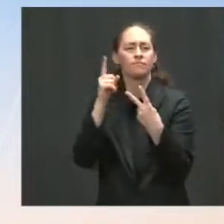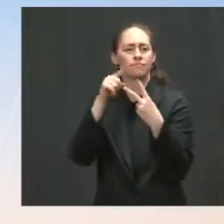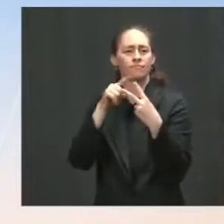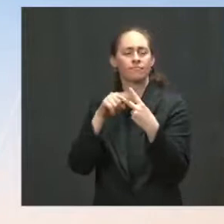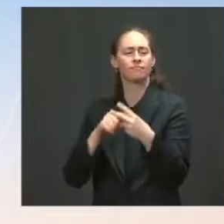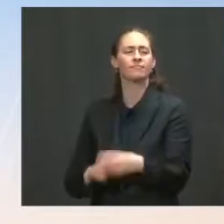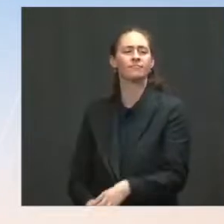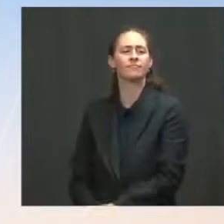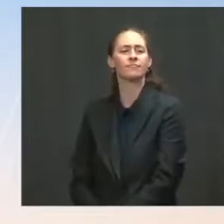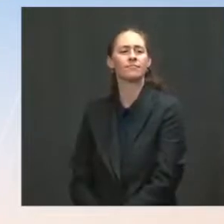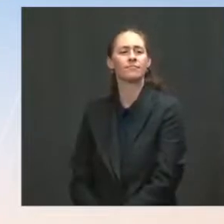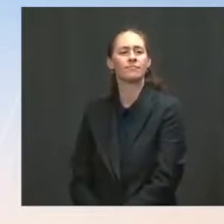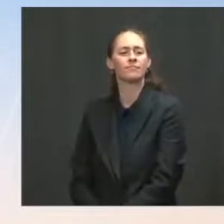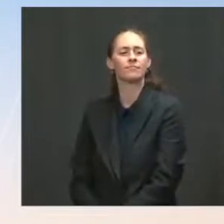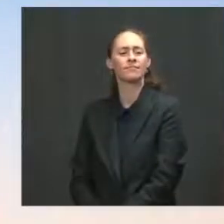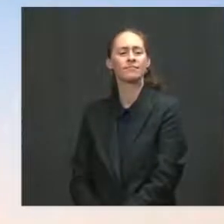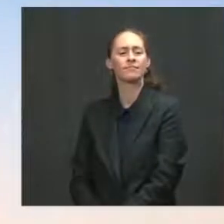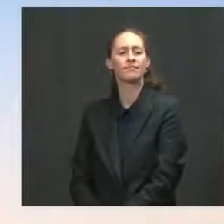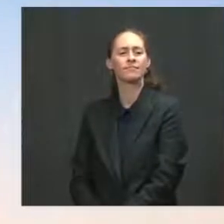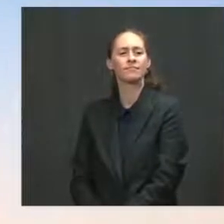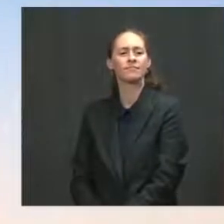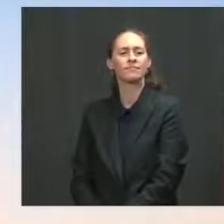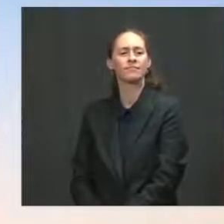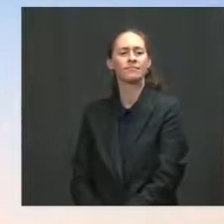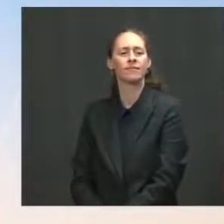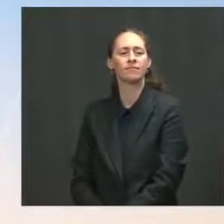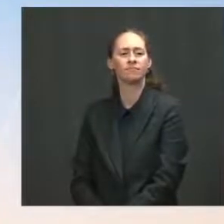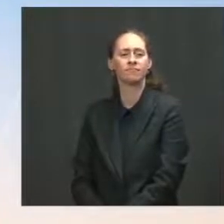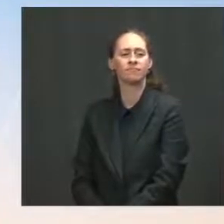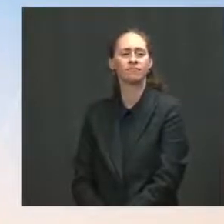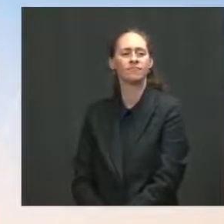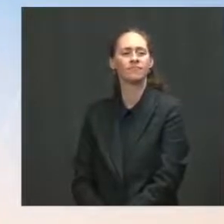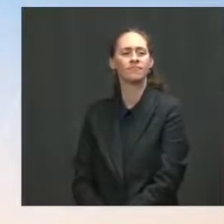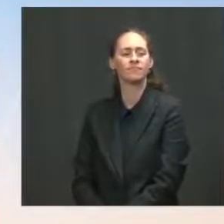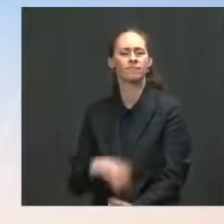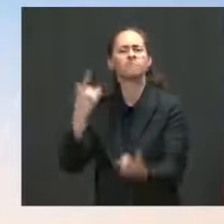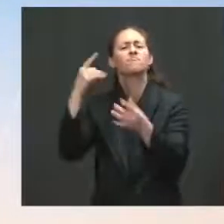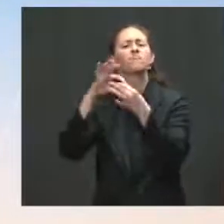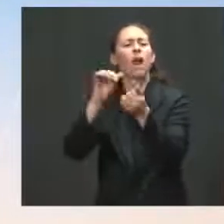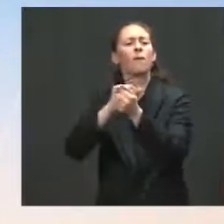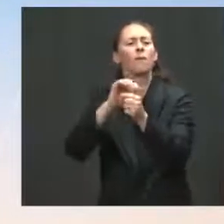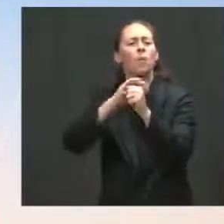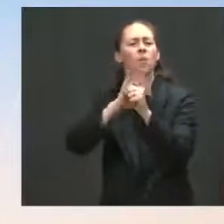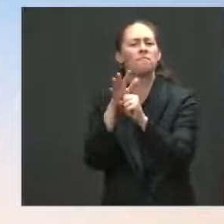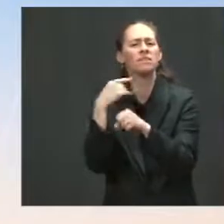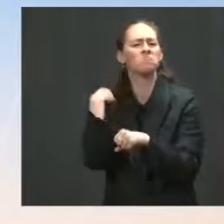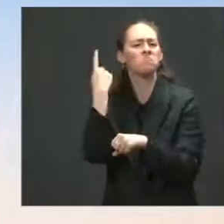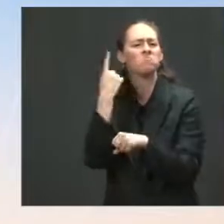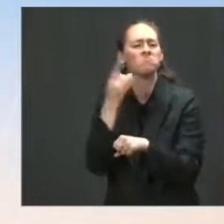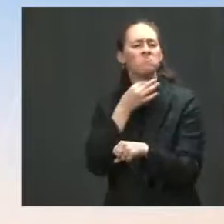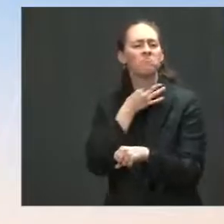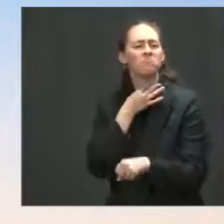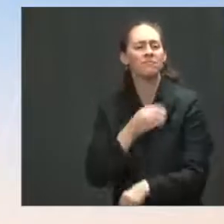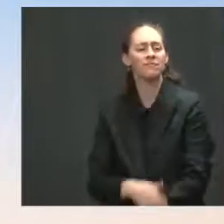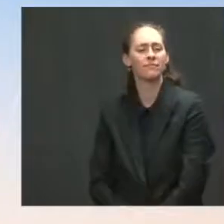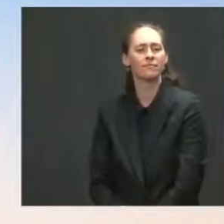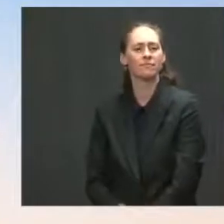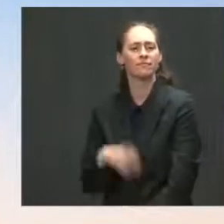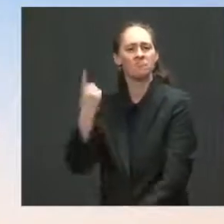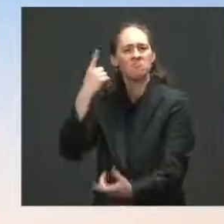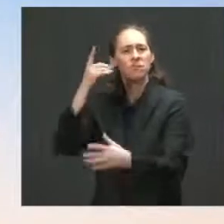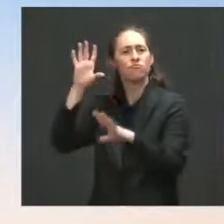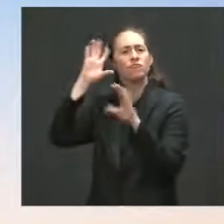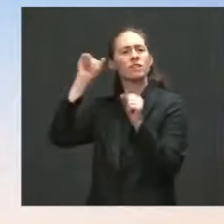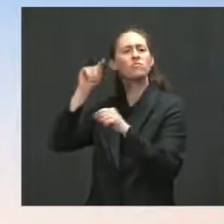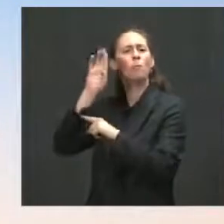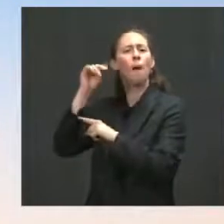to Governor Cuomo, the report on him. On COVID-19, former President Trump has called for China to pay the United States more than